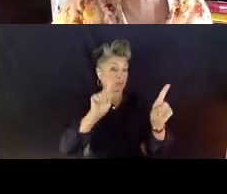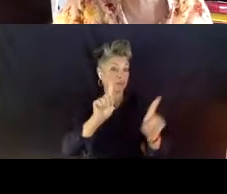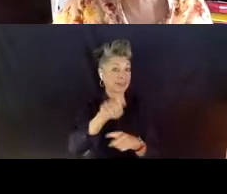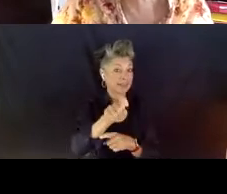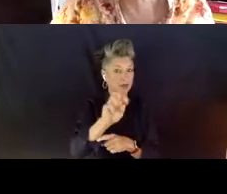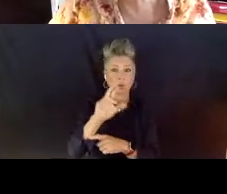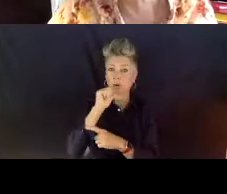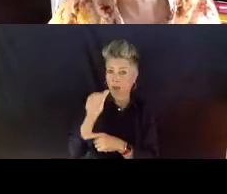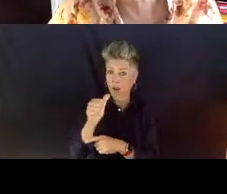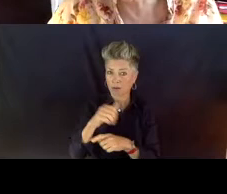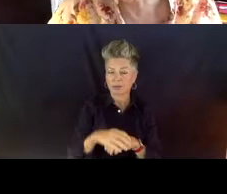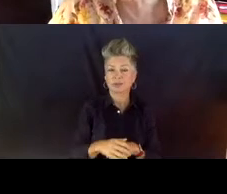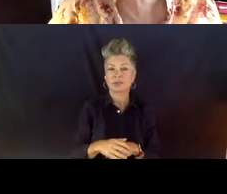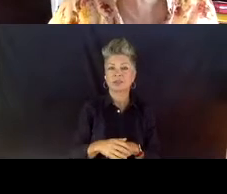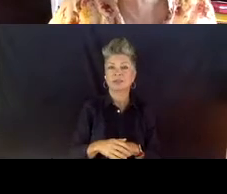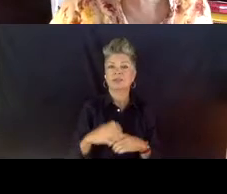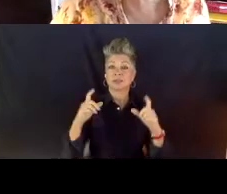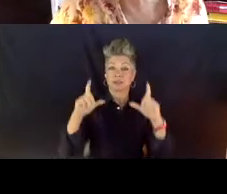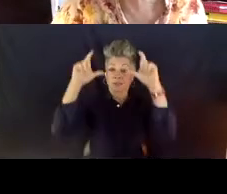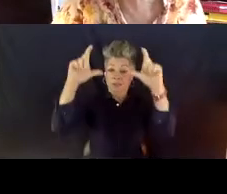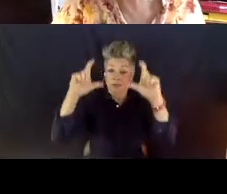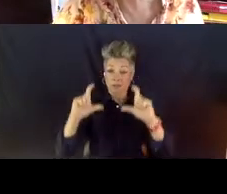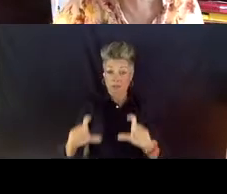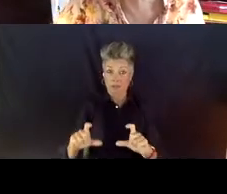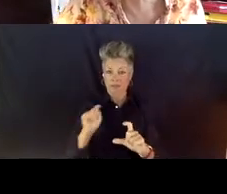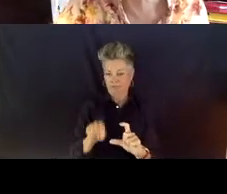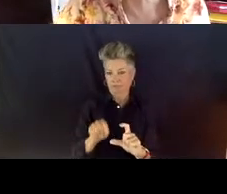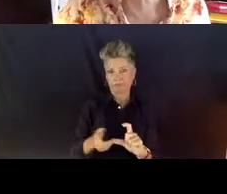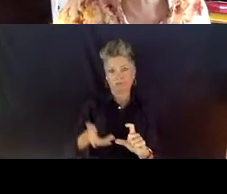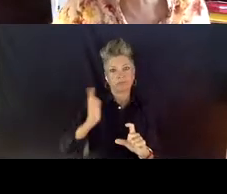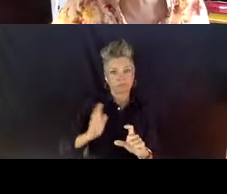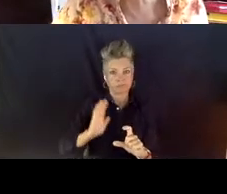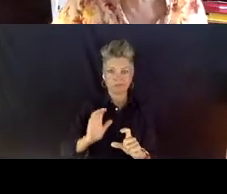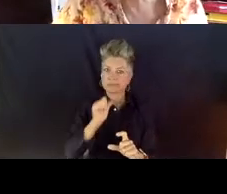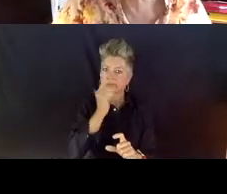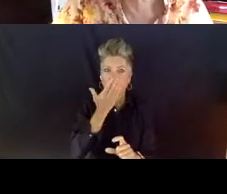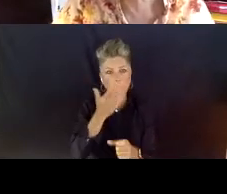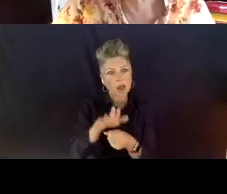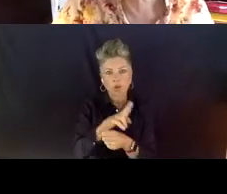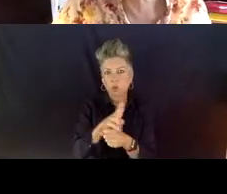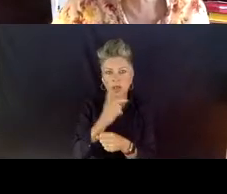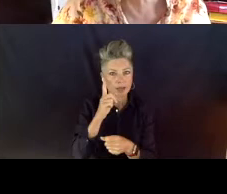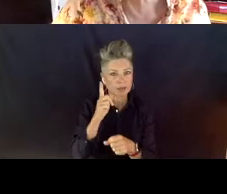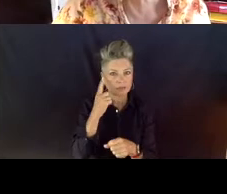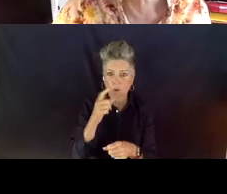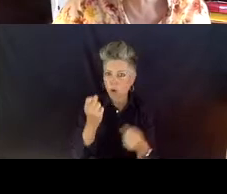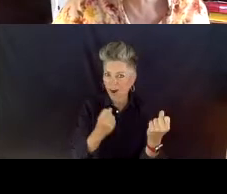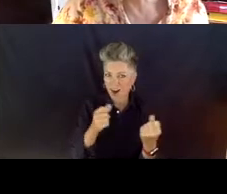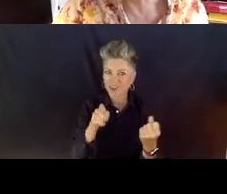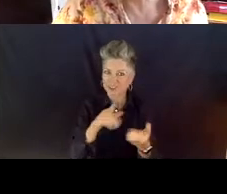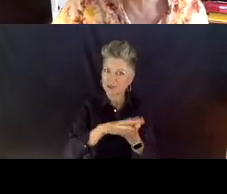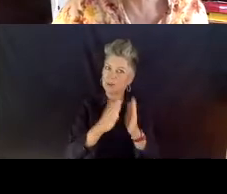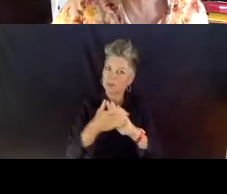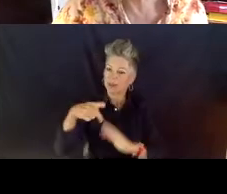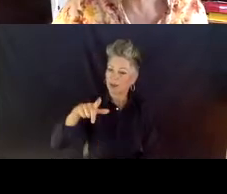place that used to be an underutilized space for cars that became a plaza